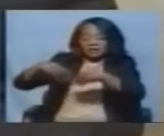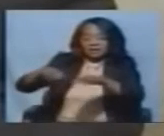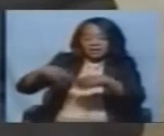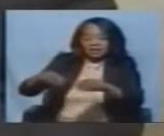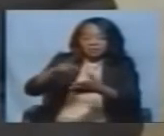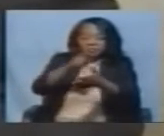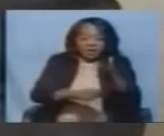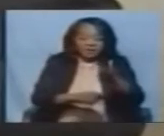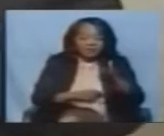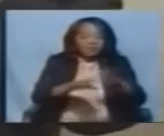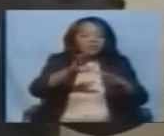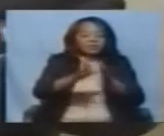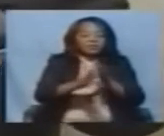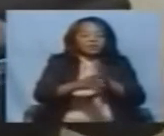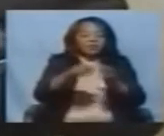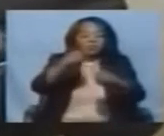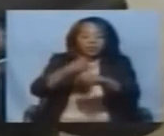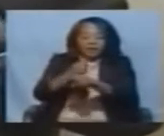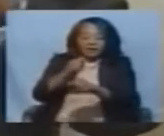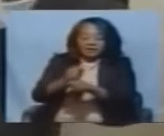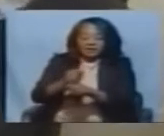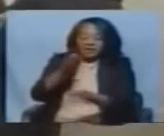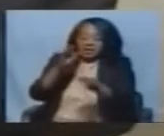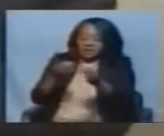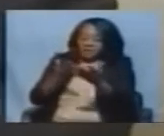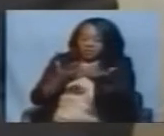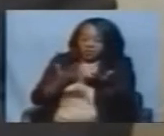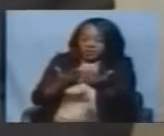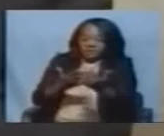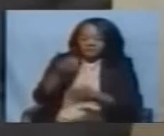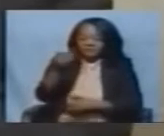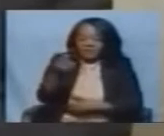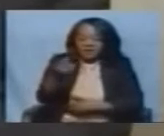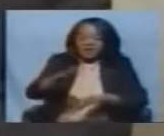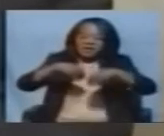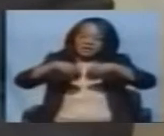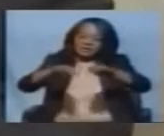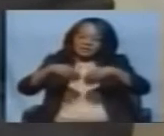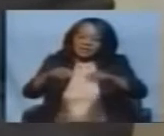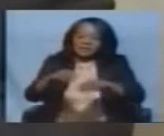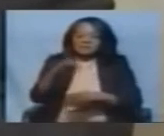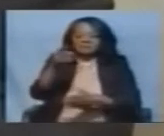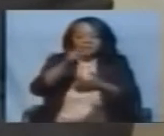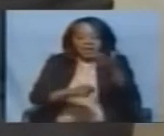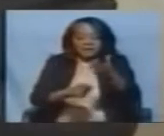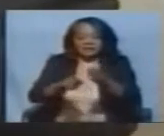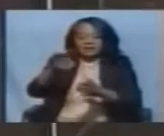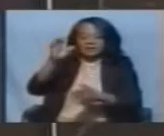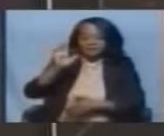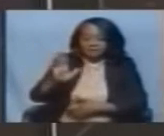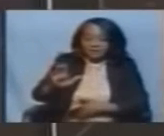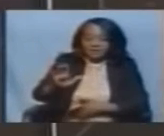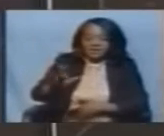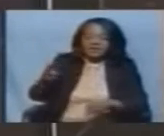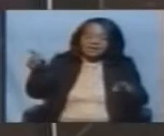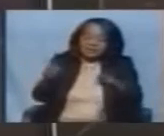have. So it means, therefore, if you work for the mines, for instance, where the selling price is fixed. Okay, is the selling price of